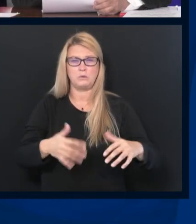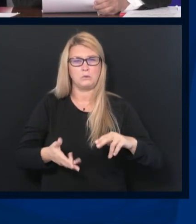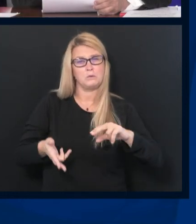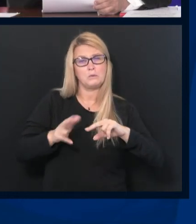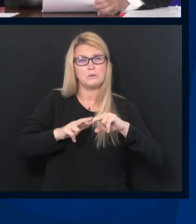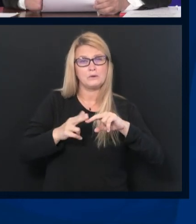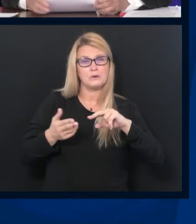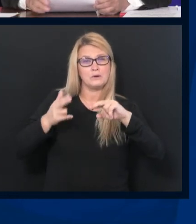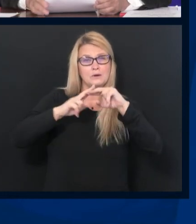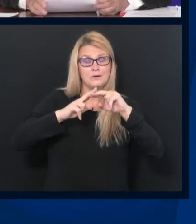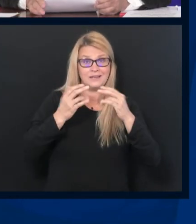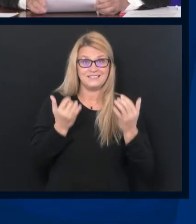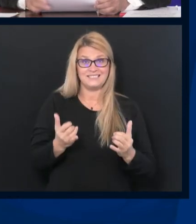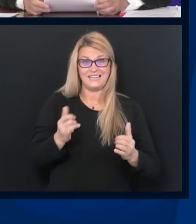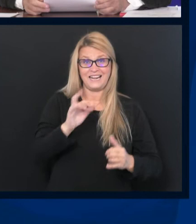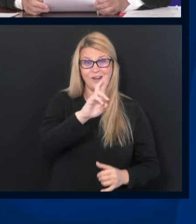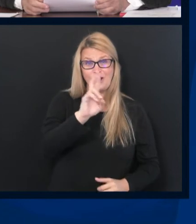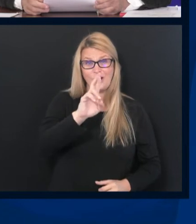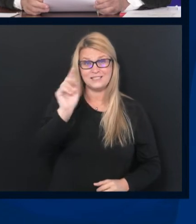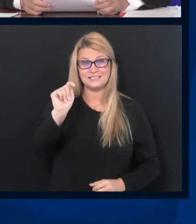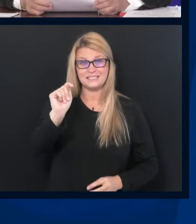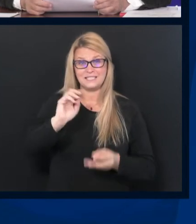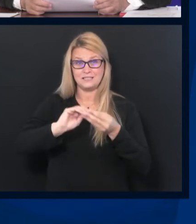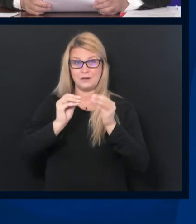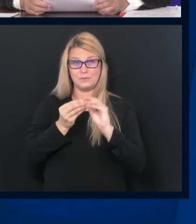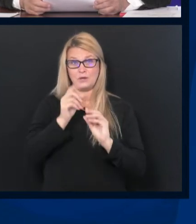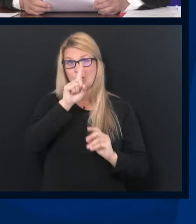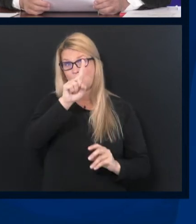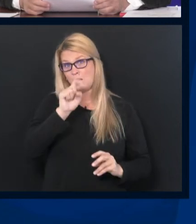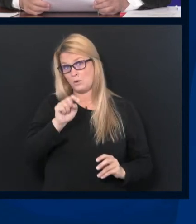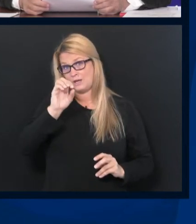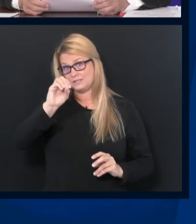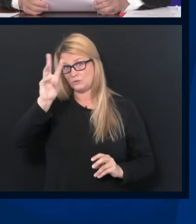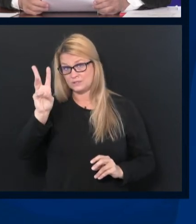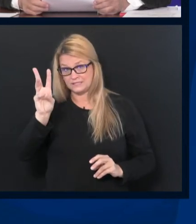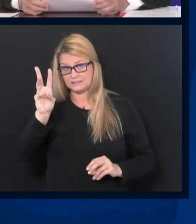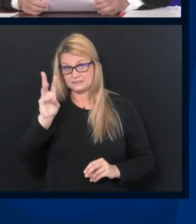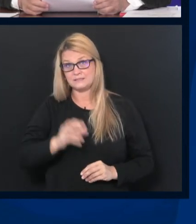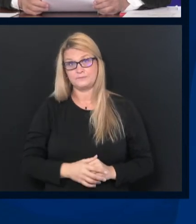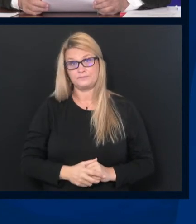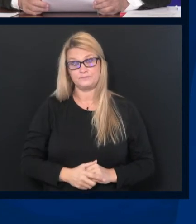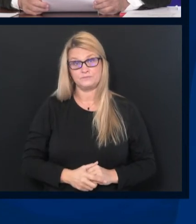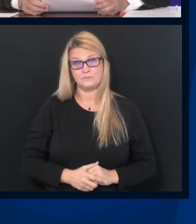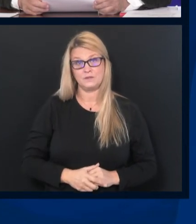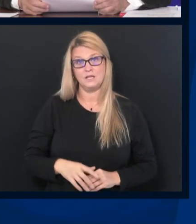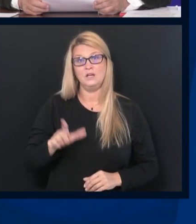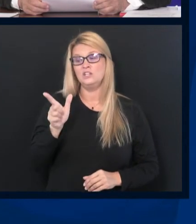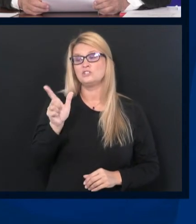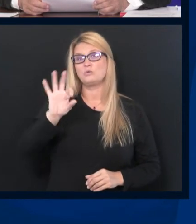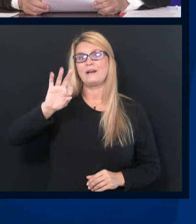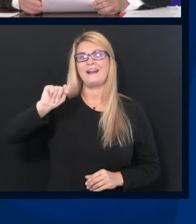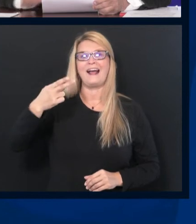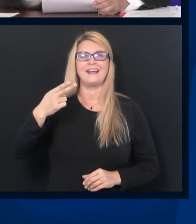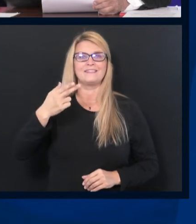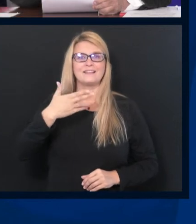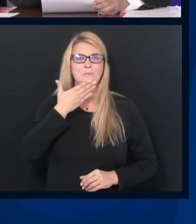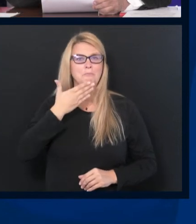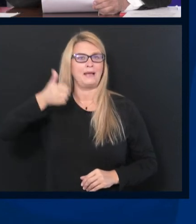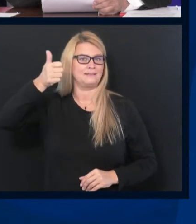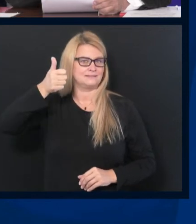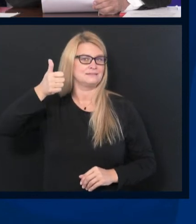our reproductive RT number is at 1.06, and we're the 29th best in the country.